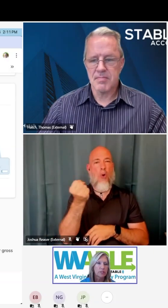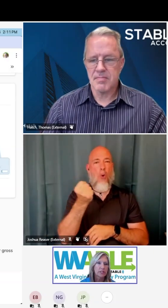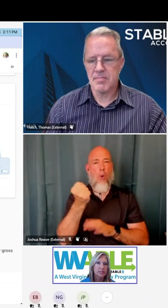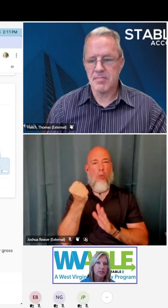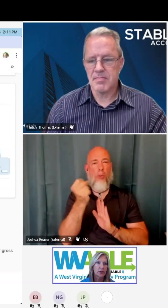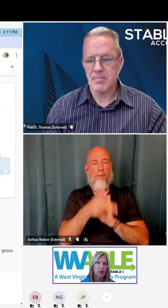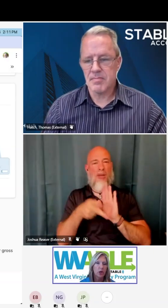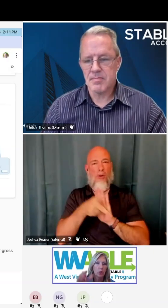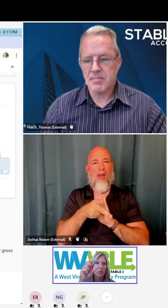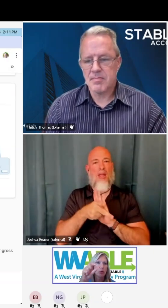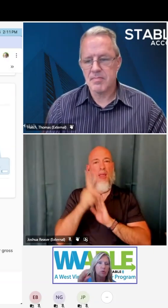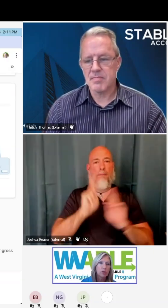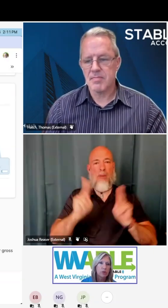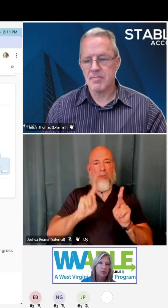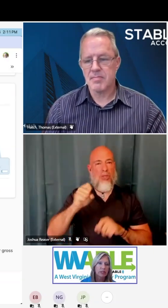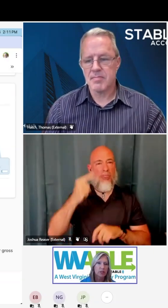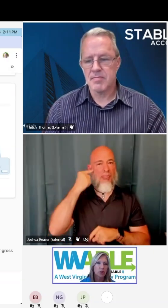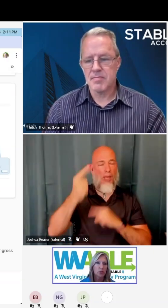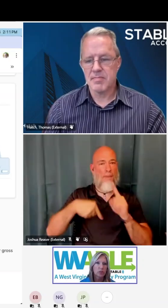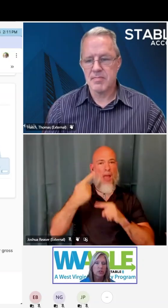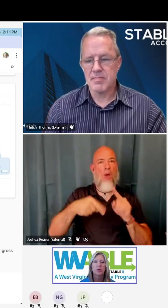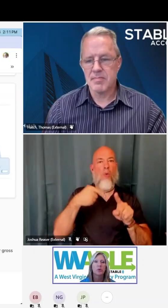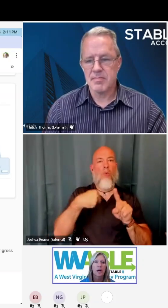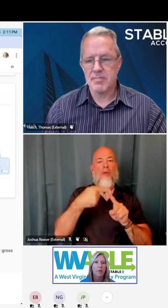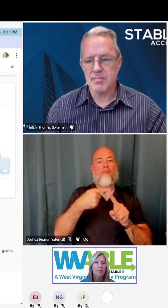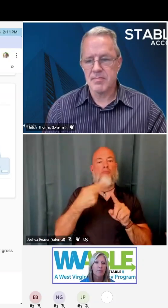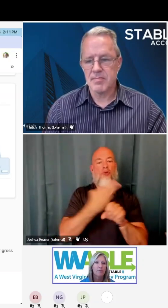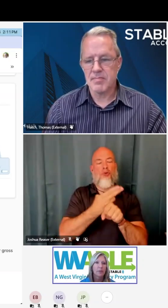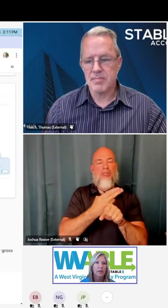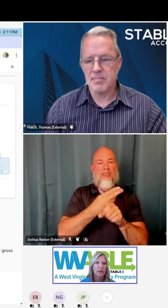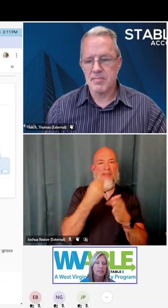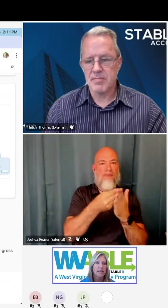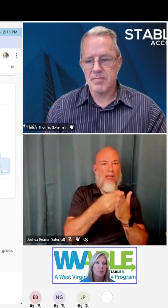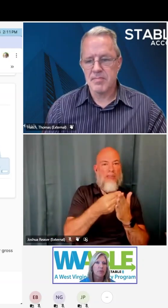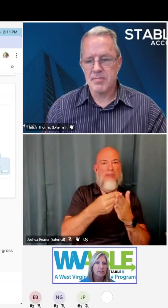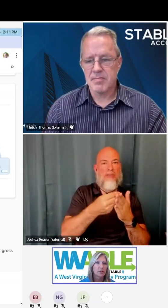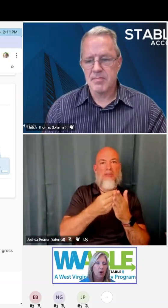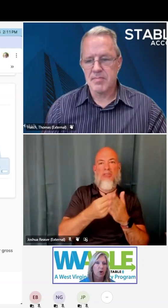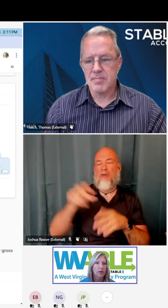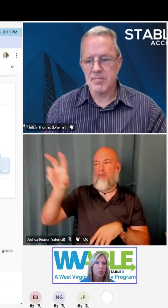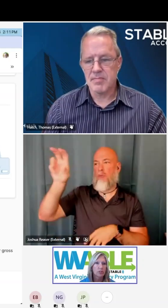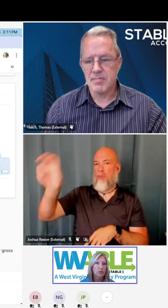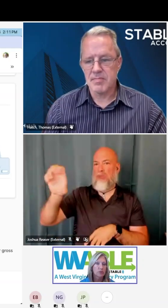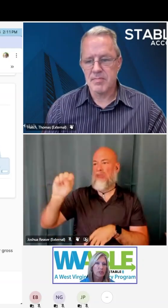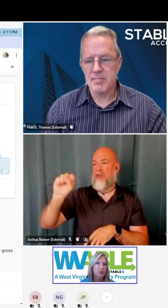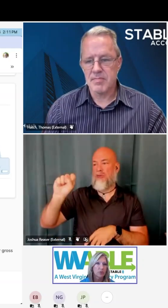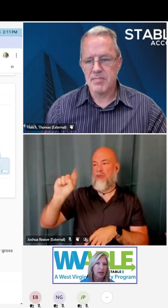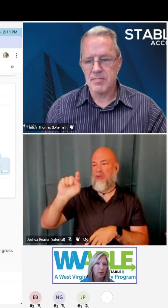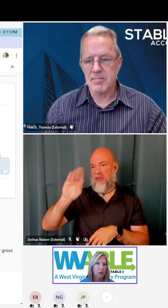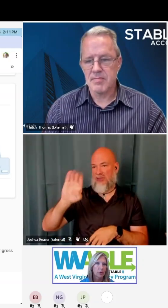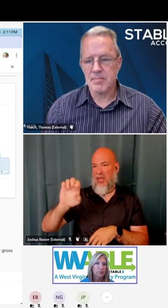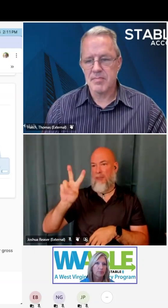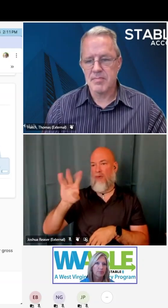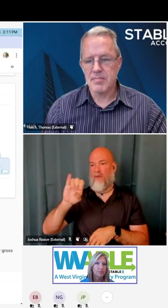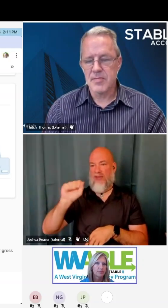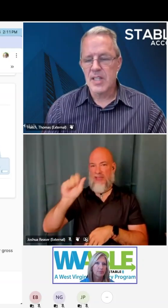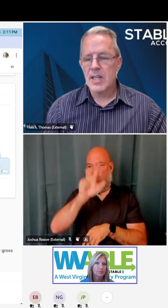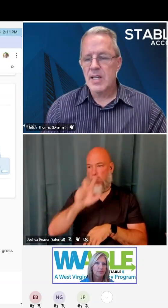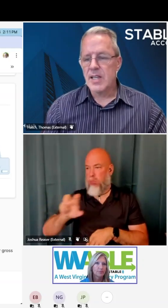should always consider when moving those funds over to the Stable Visa card, and once those funds are